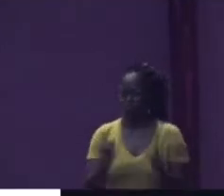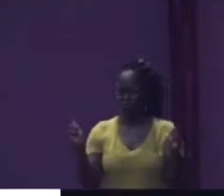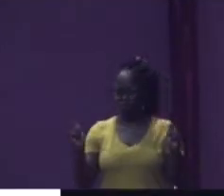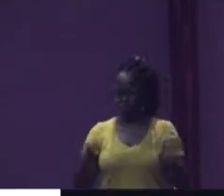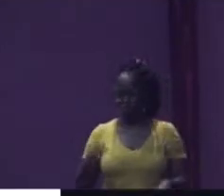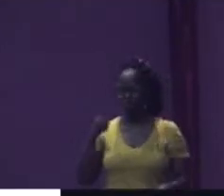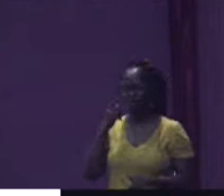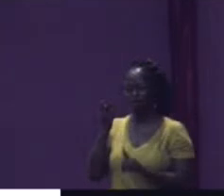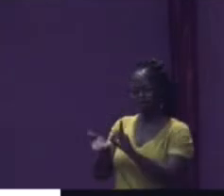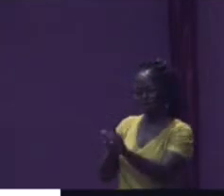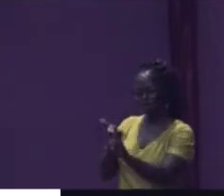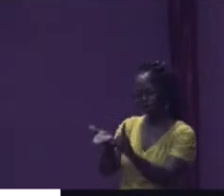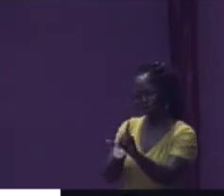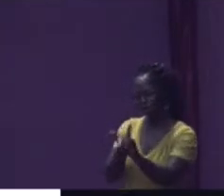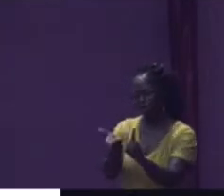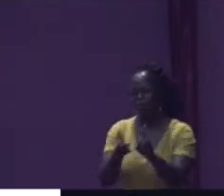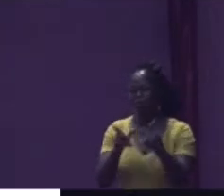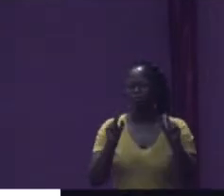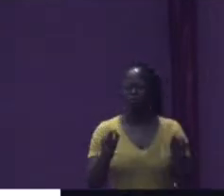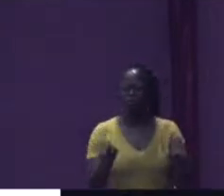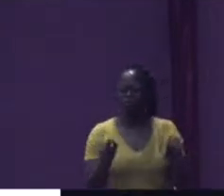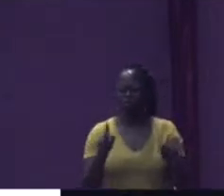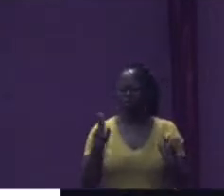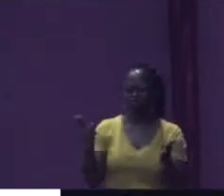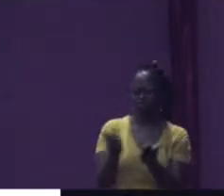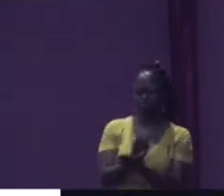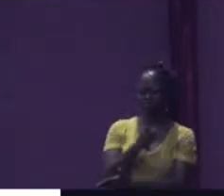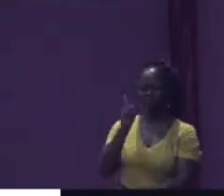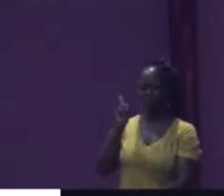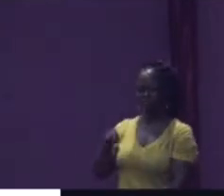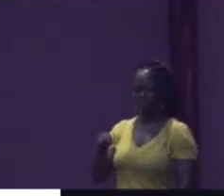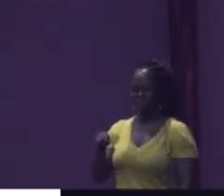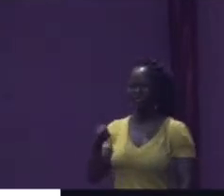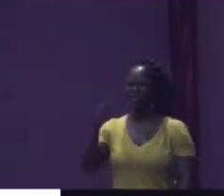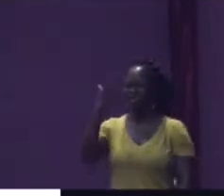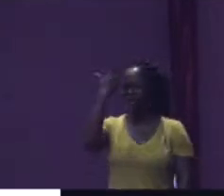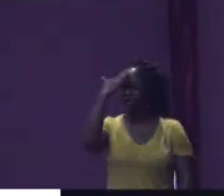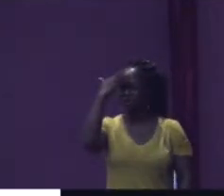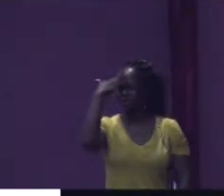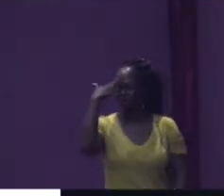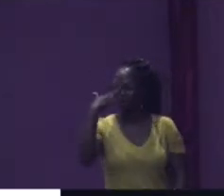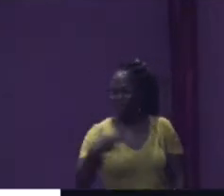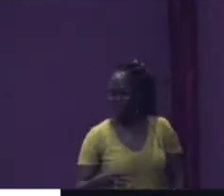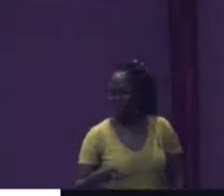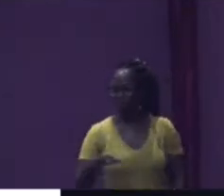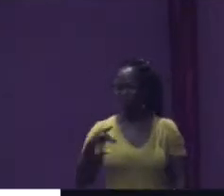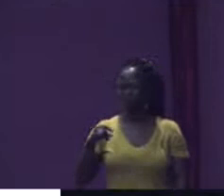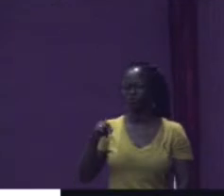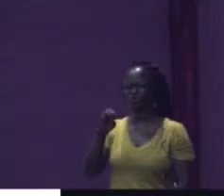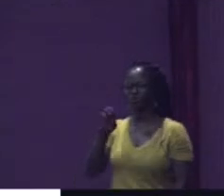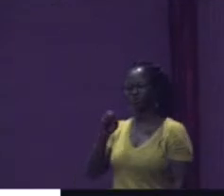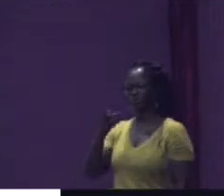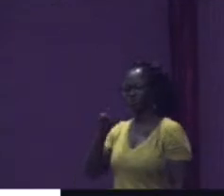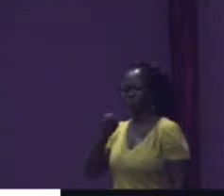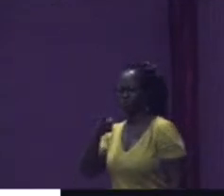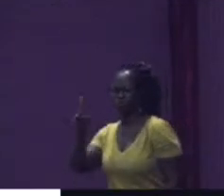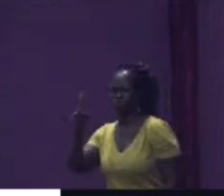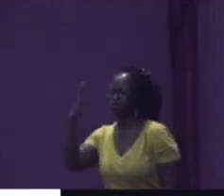sacred calling, although it's diluted in a way or not as